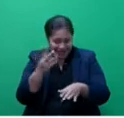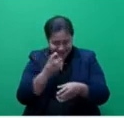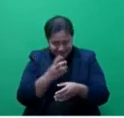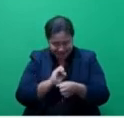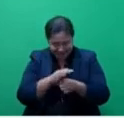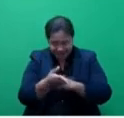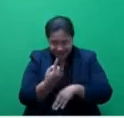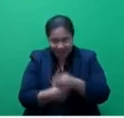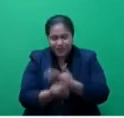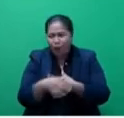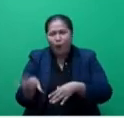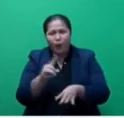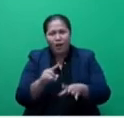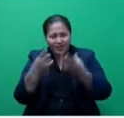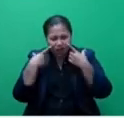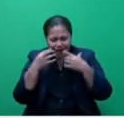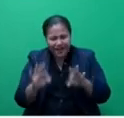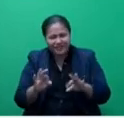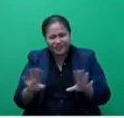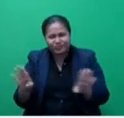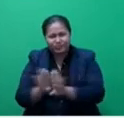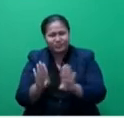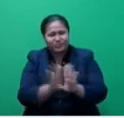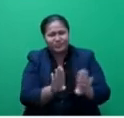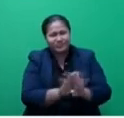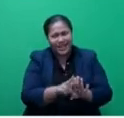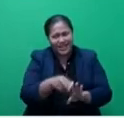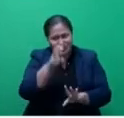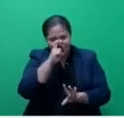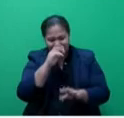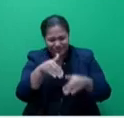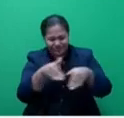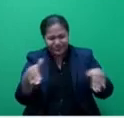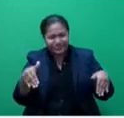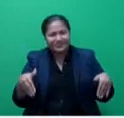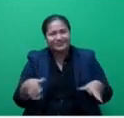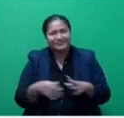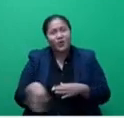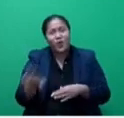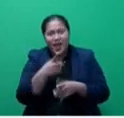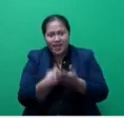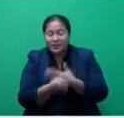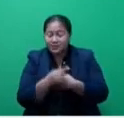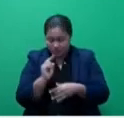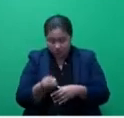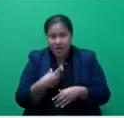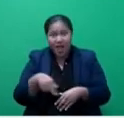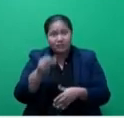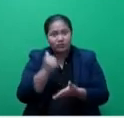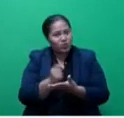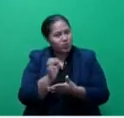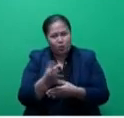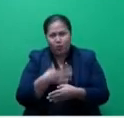pandemic, lockdowns and restrictions, and what that brought about in our various localities and settings. And I'm sure we wouldn't want to go through that